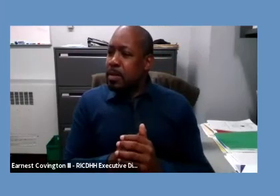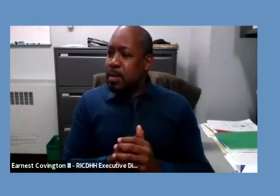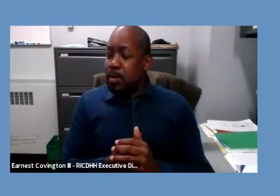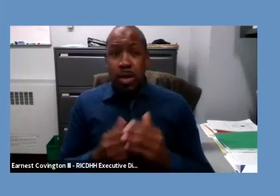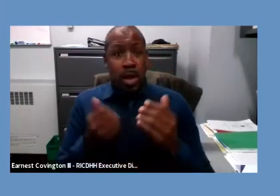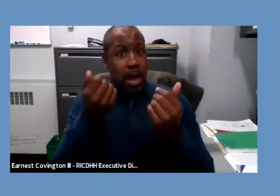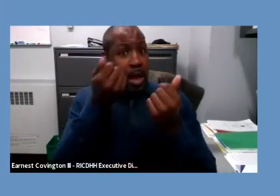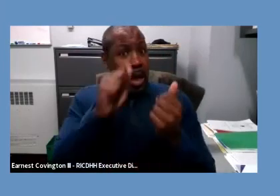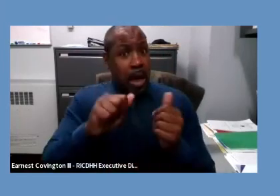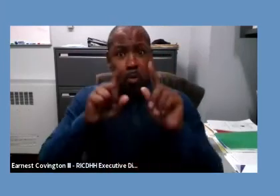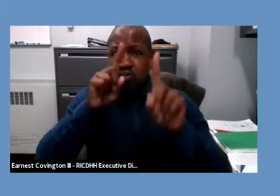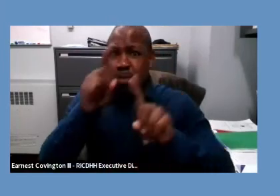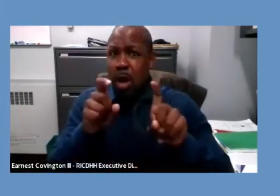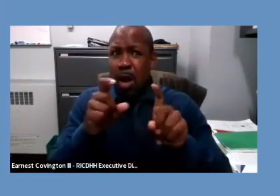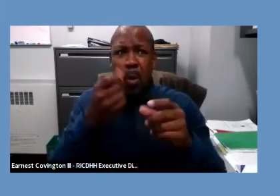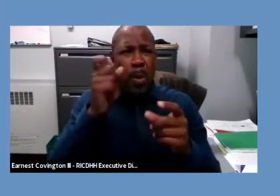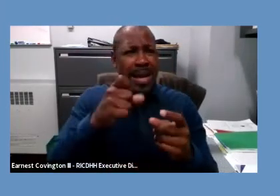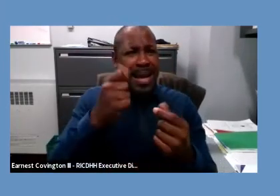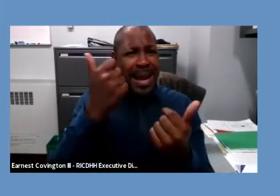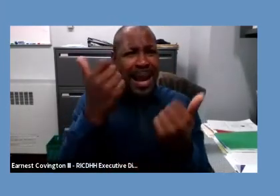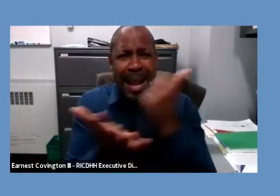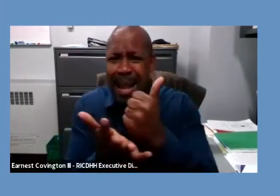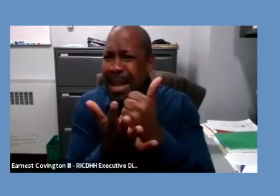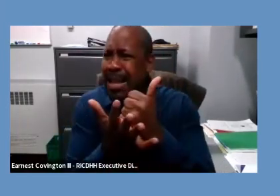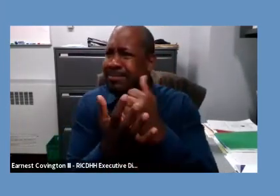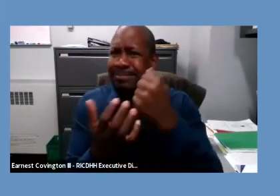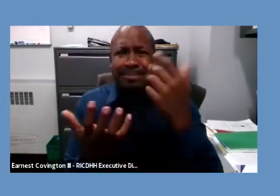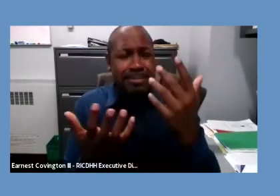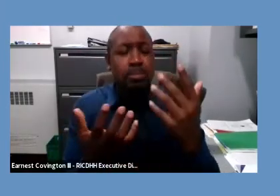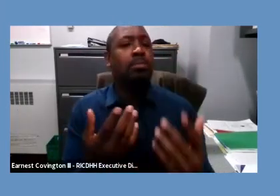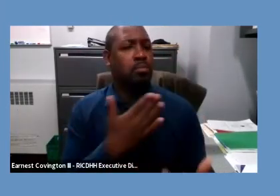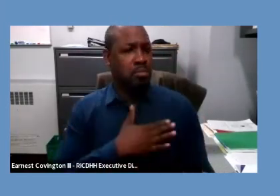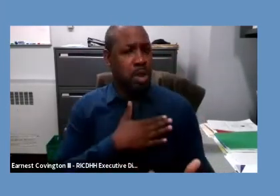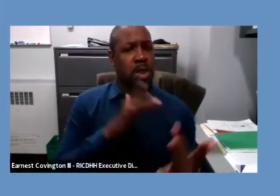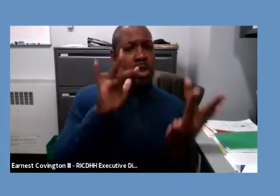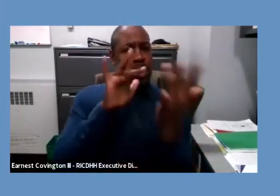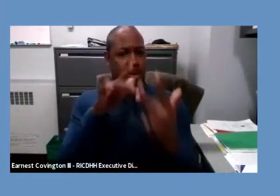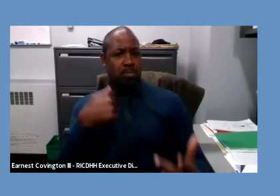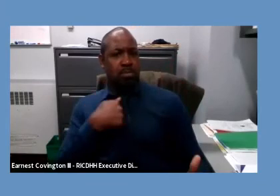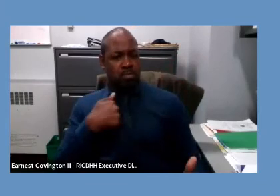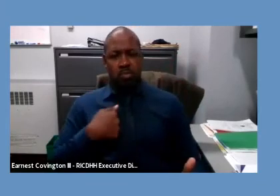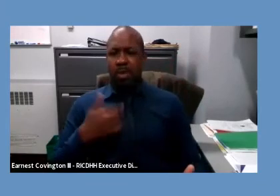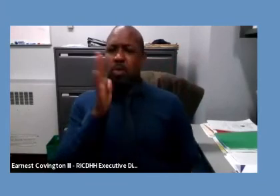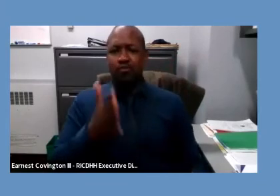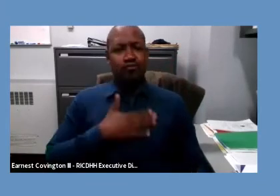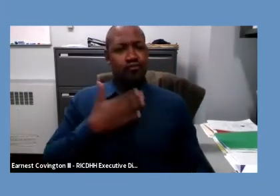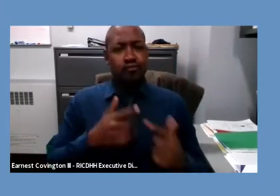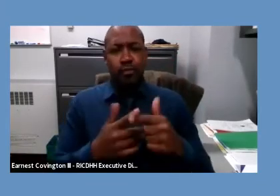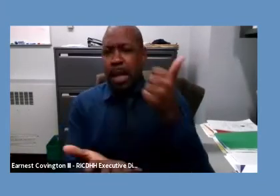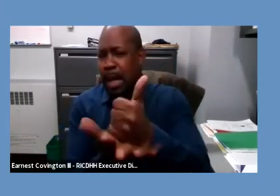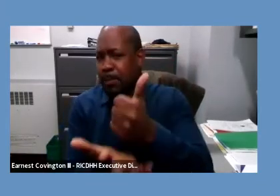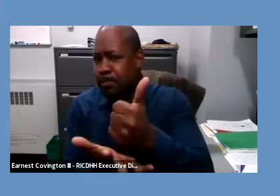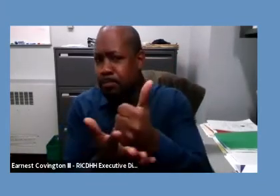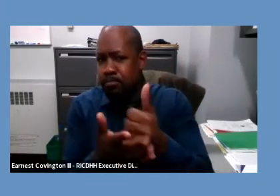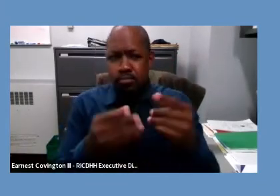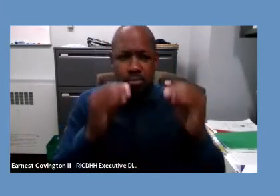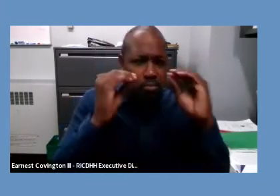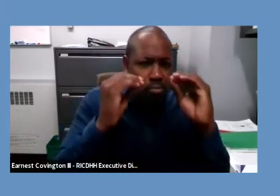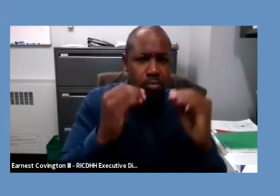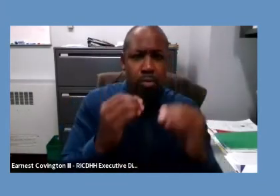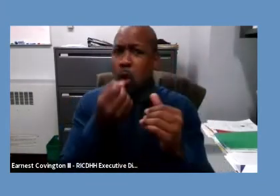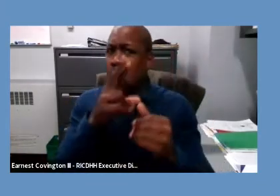filing a complaint for real. But if you have any questions or you need help, please contact me and I would